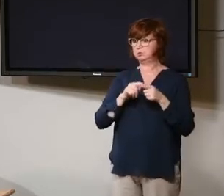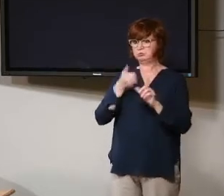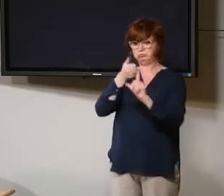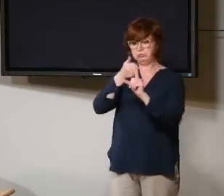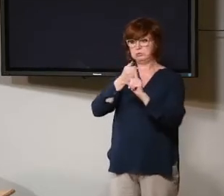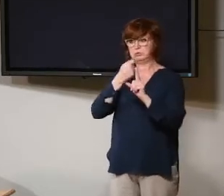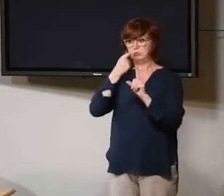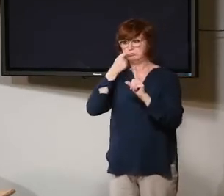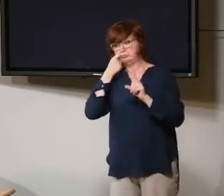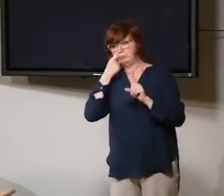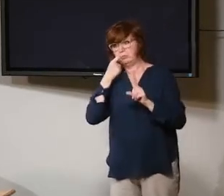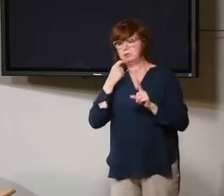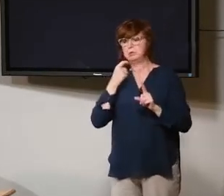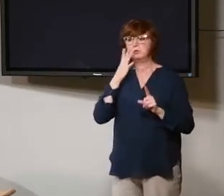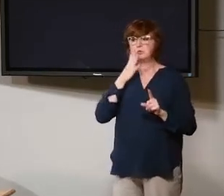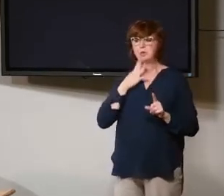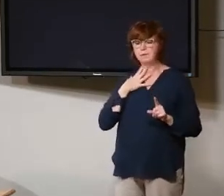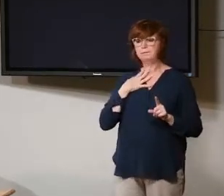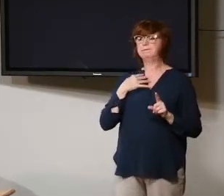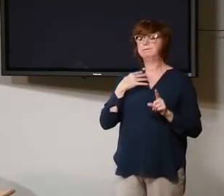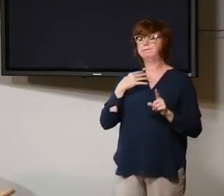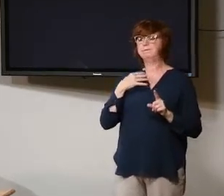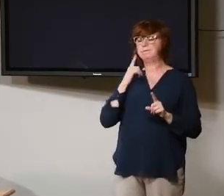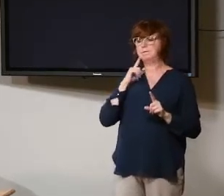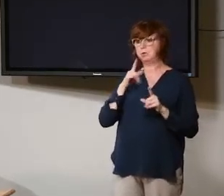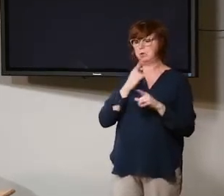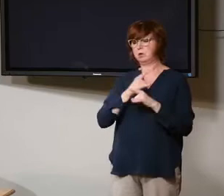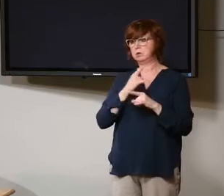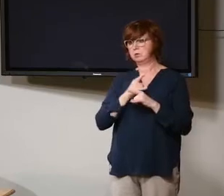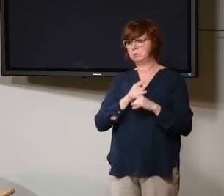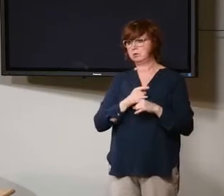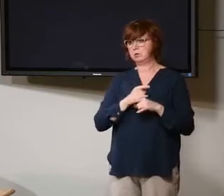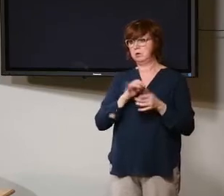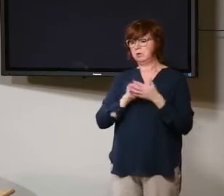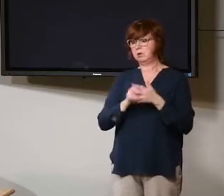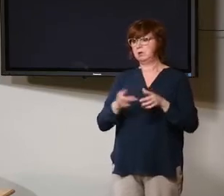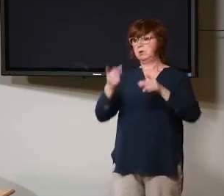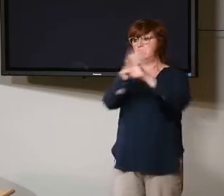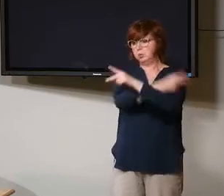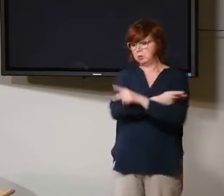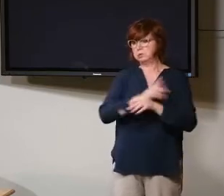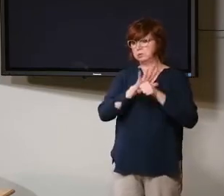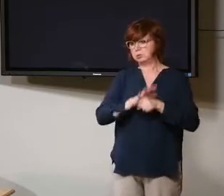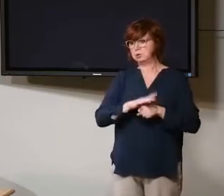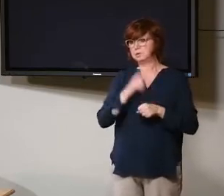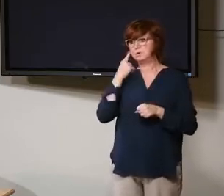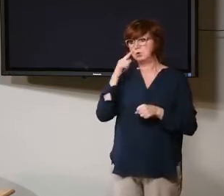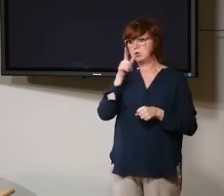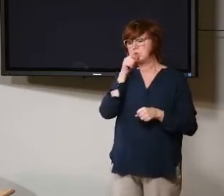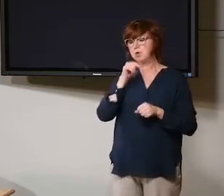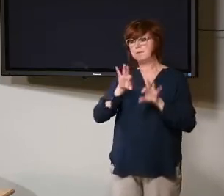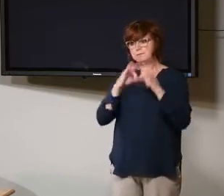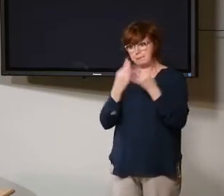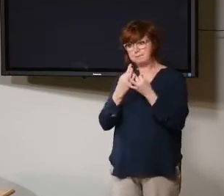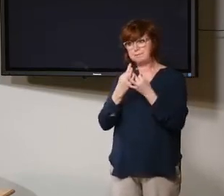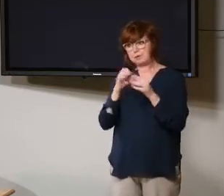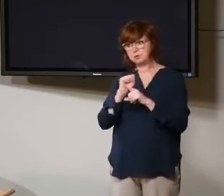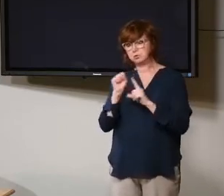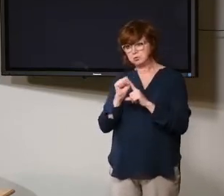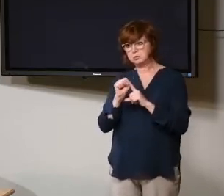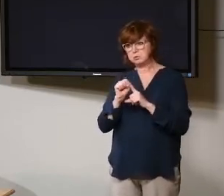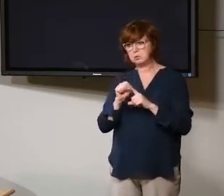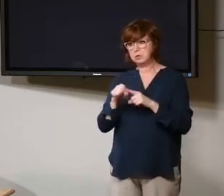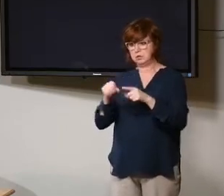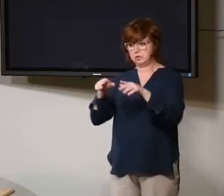those stresses that we have in the health system already, and stresses that we have in families already, as well as by closing only the